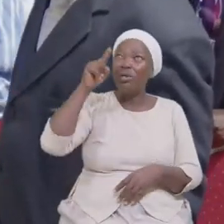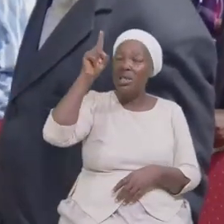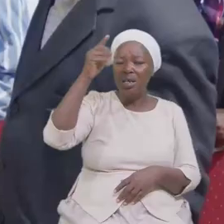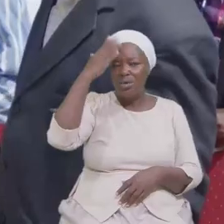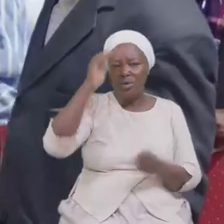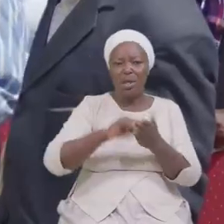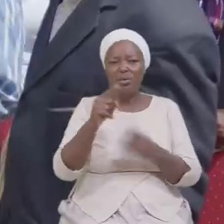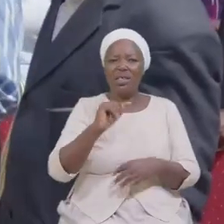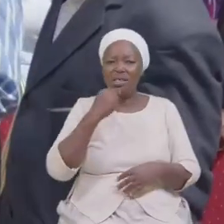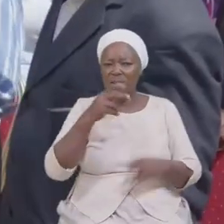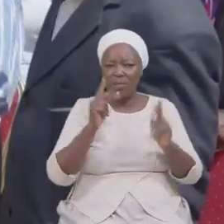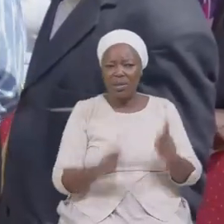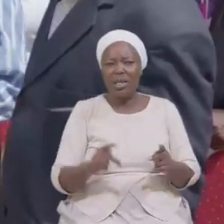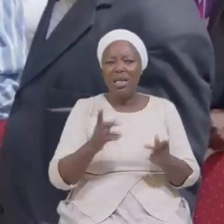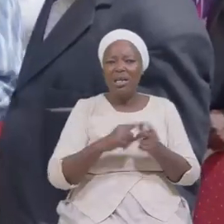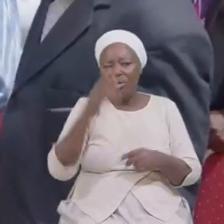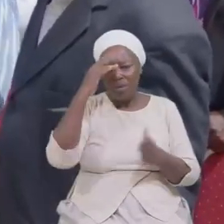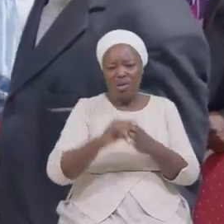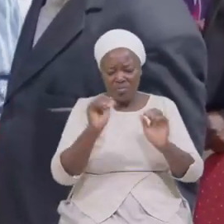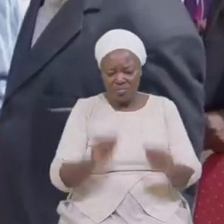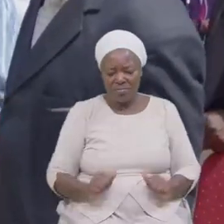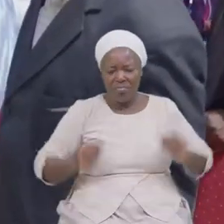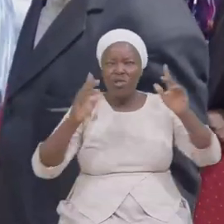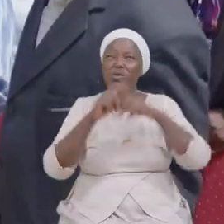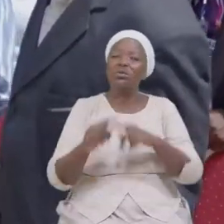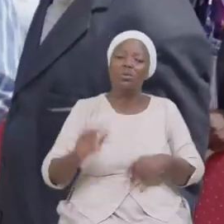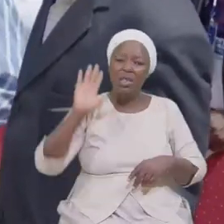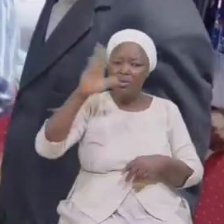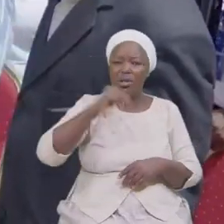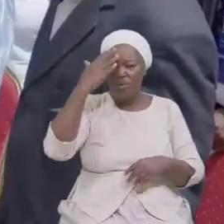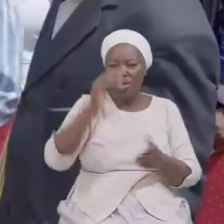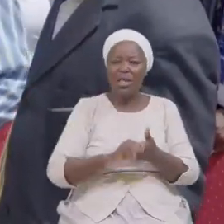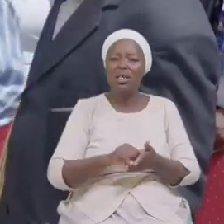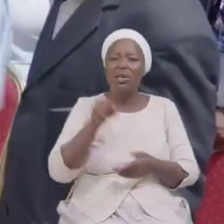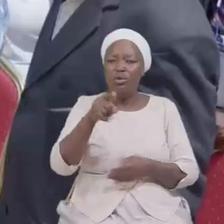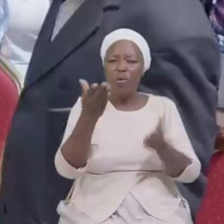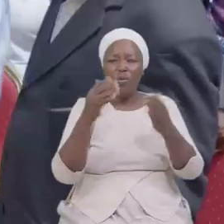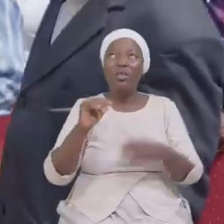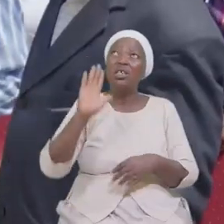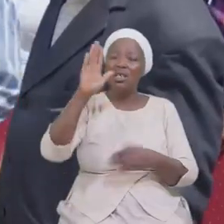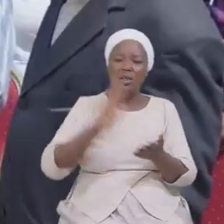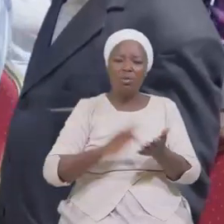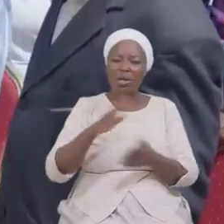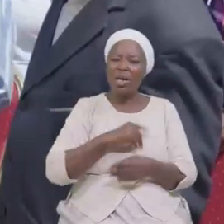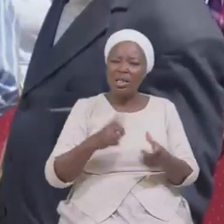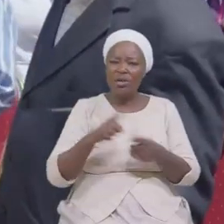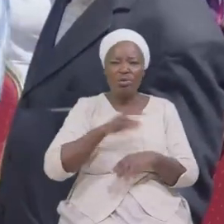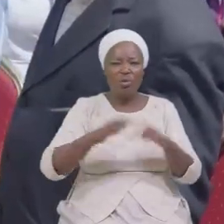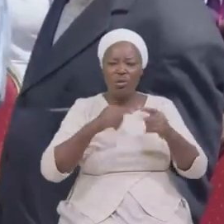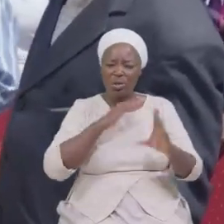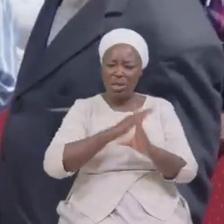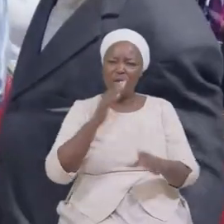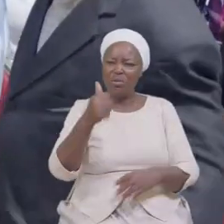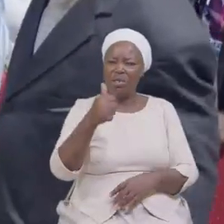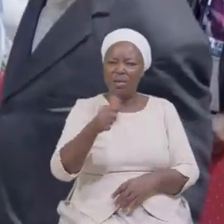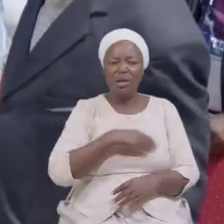that you're dedicated to him. He knows you want his glory. He knows you don't want to hinder yourself or hinder